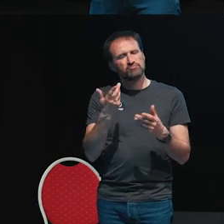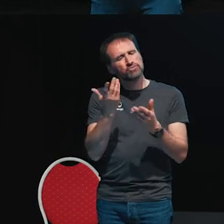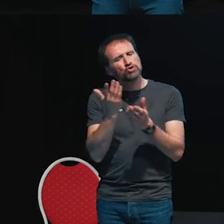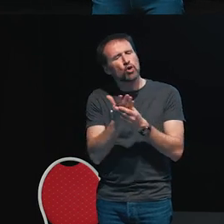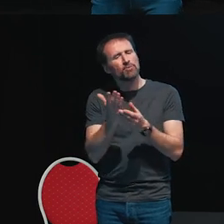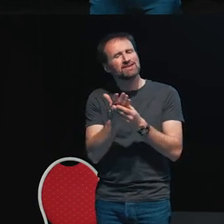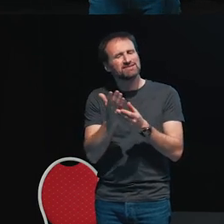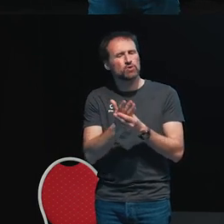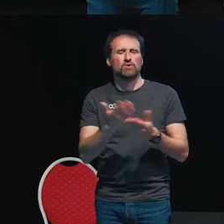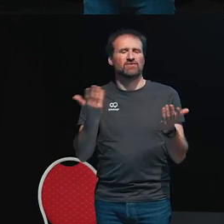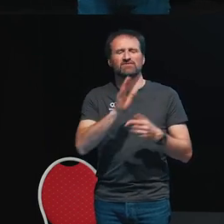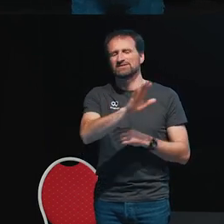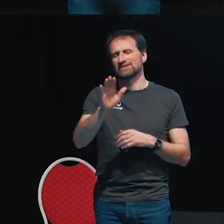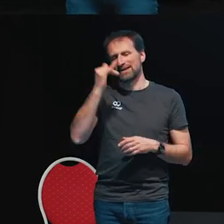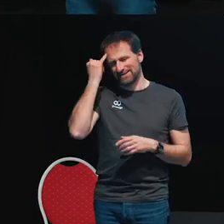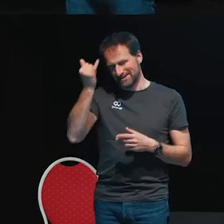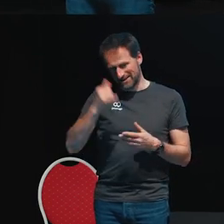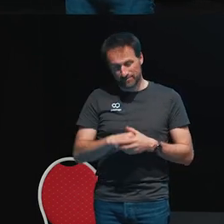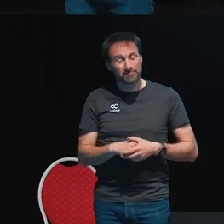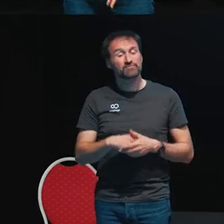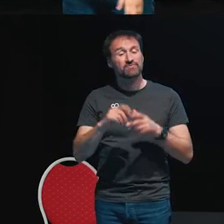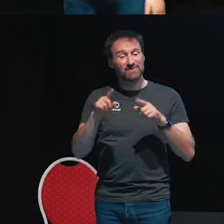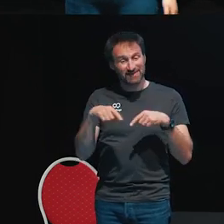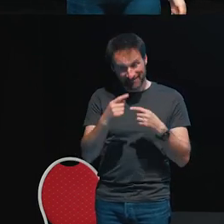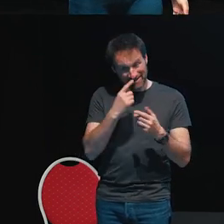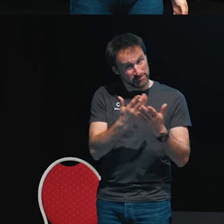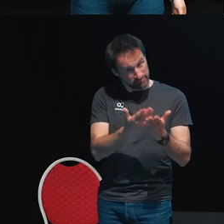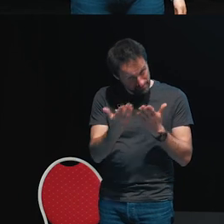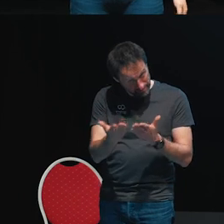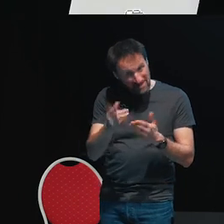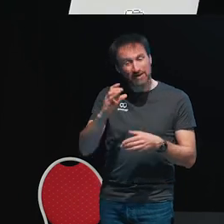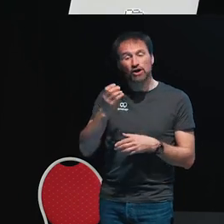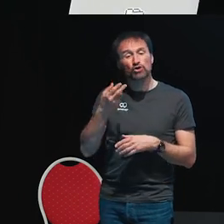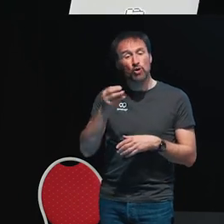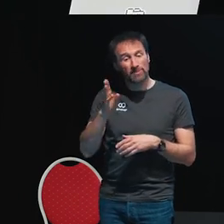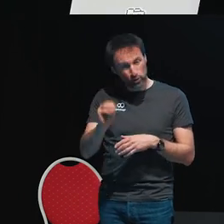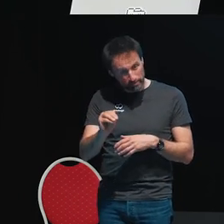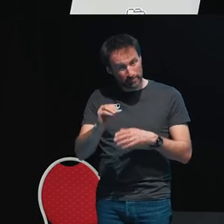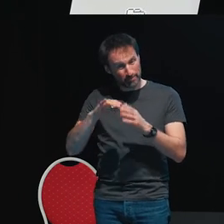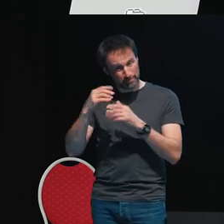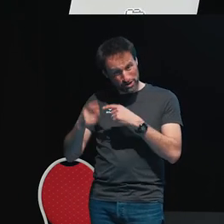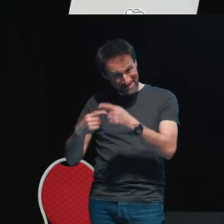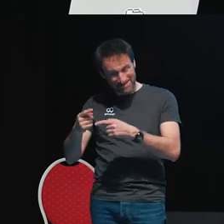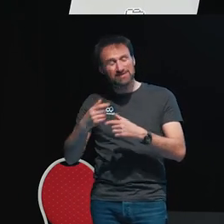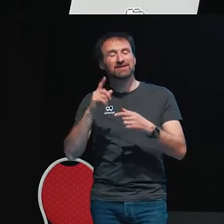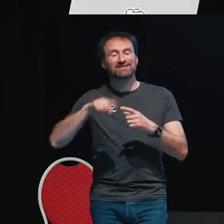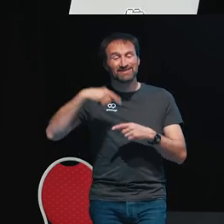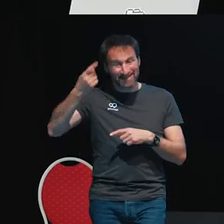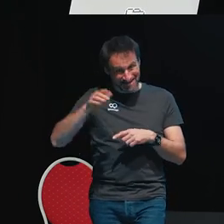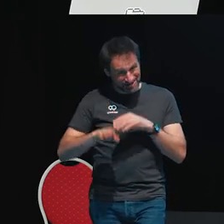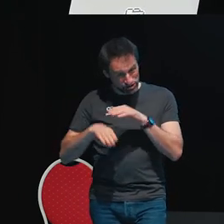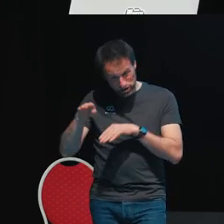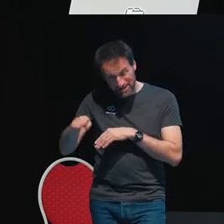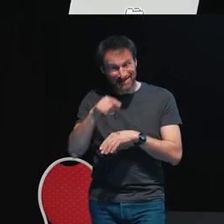is. And once you have that, then in the Chromium project, it is next step is to send that to the email